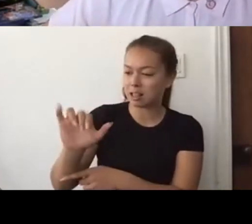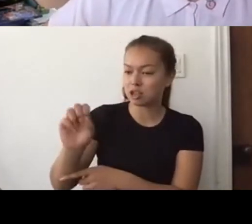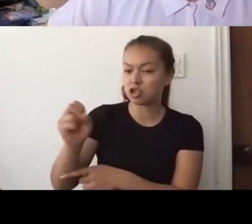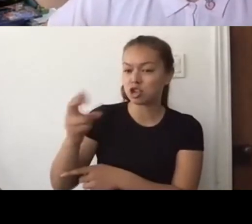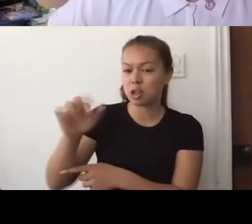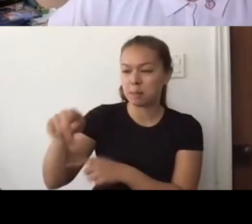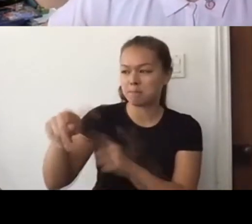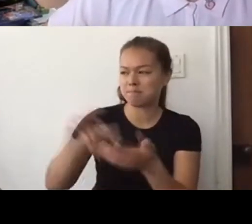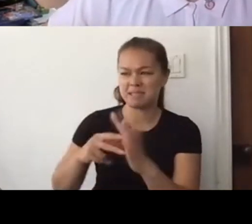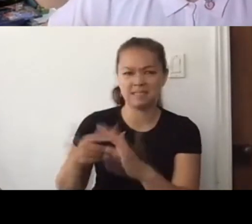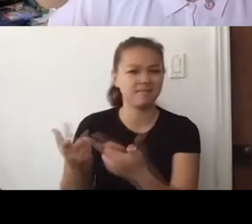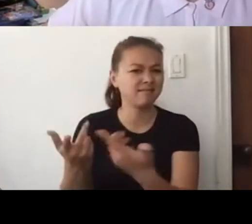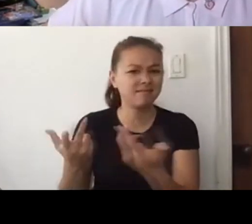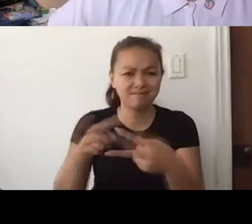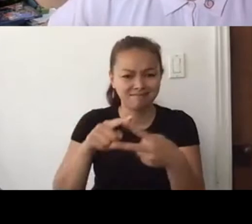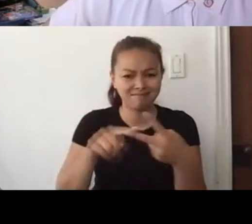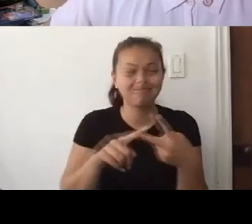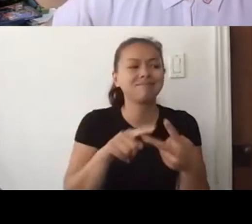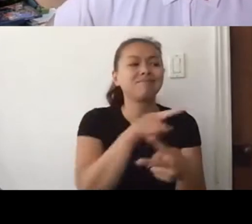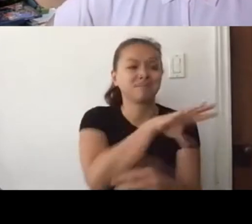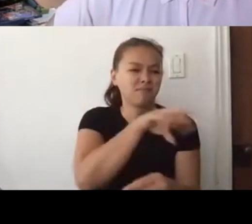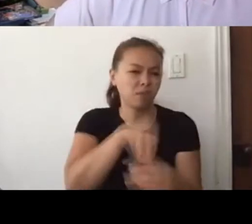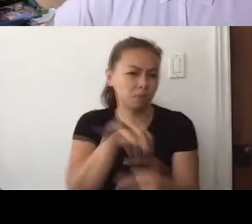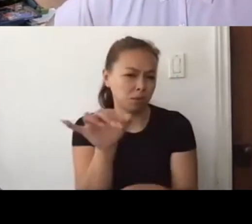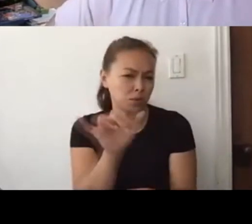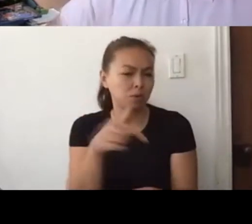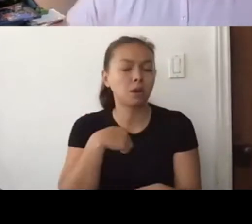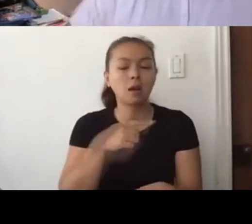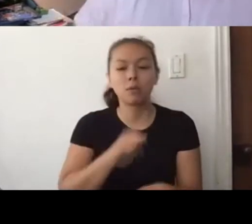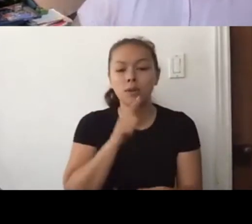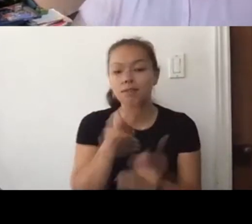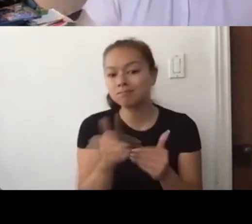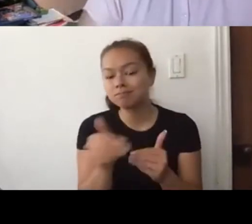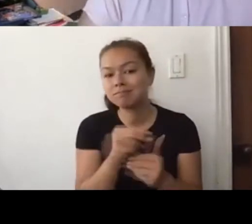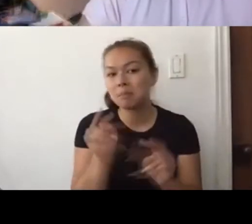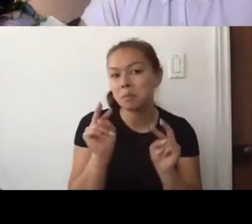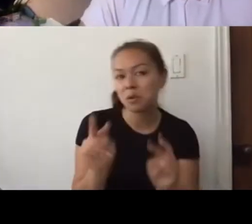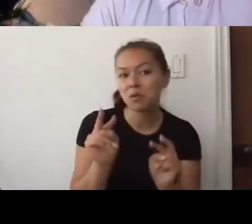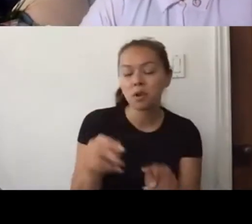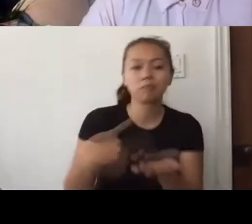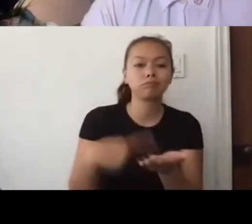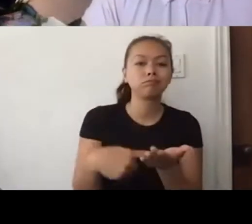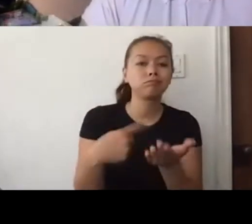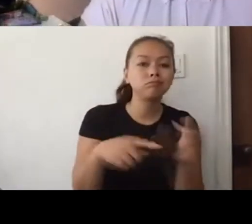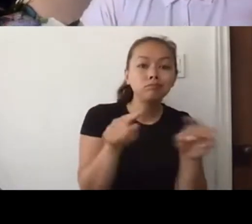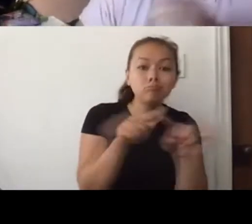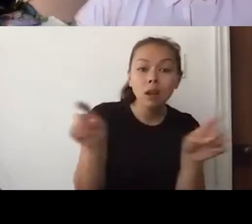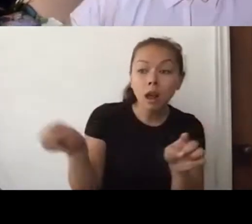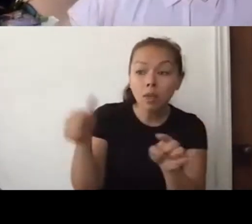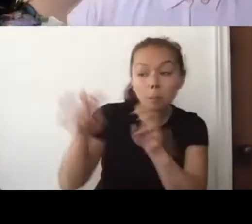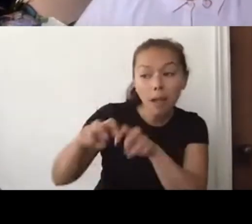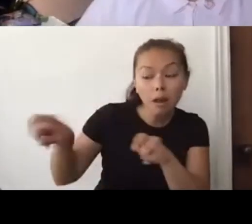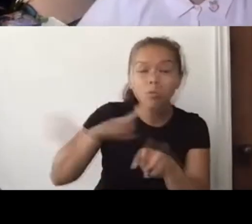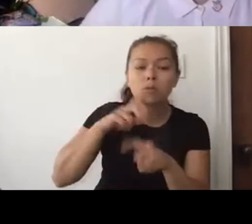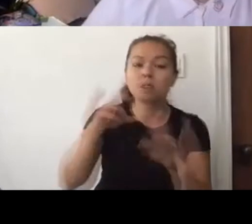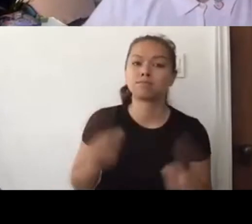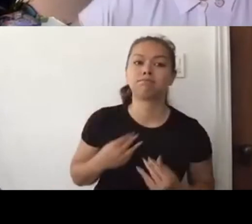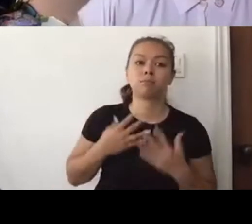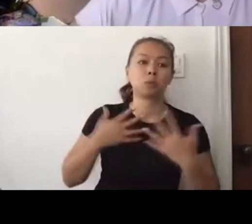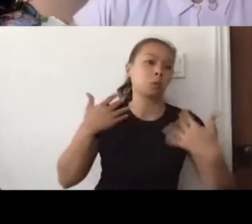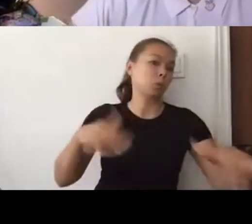all of these inspiring and super informed panelists. So back to you, Nick.